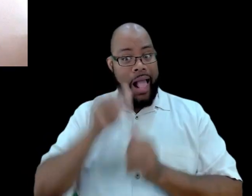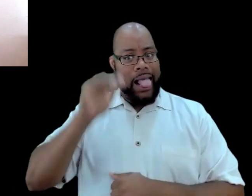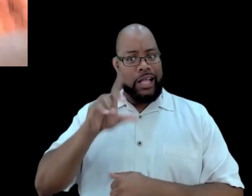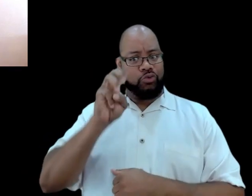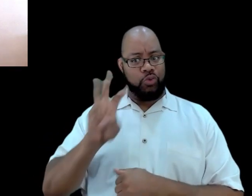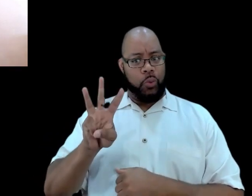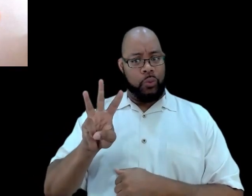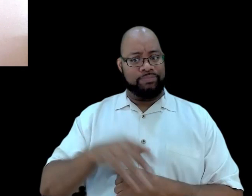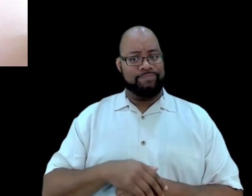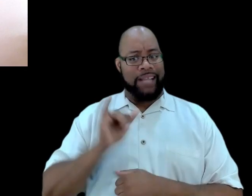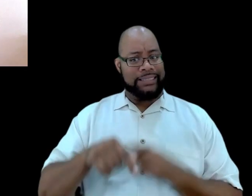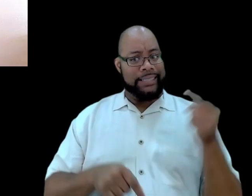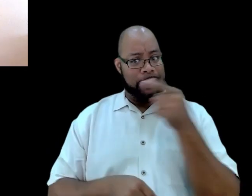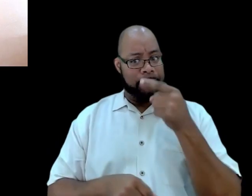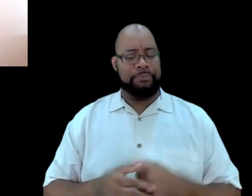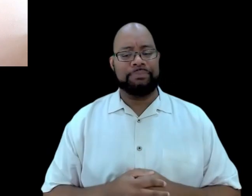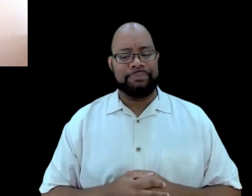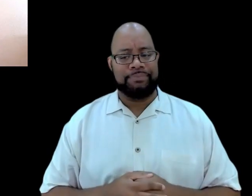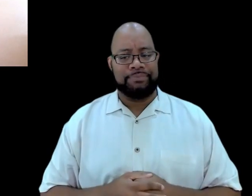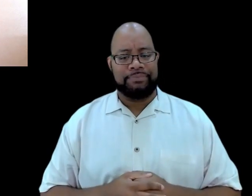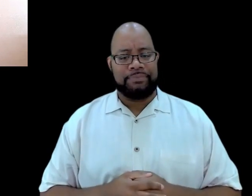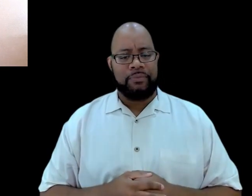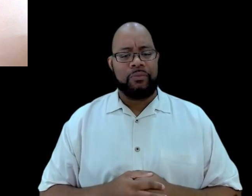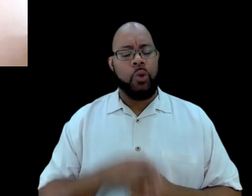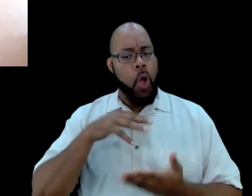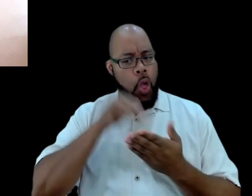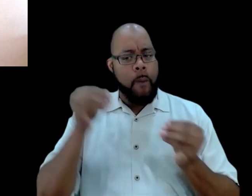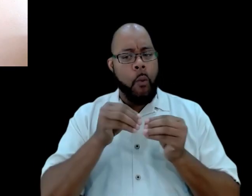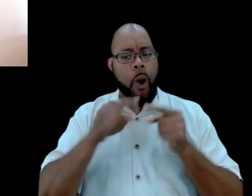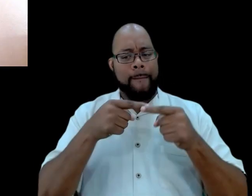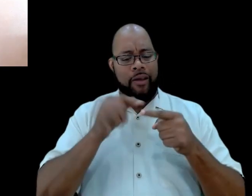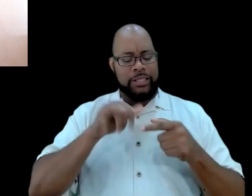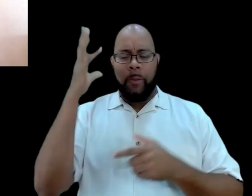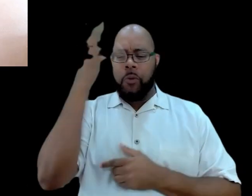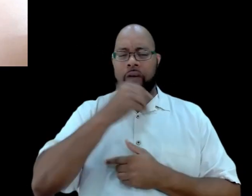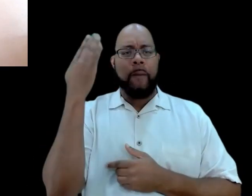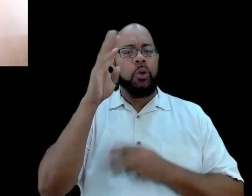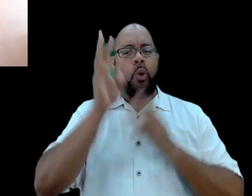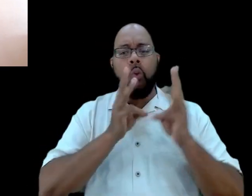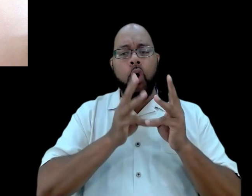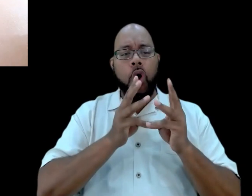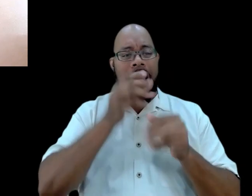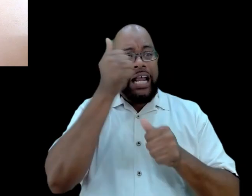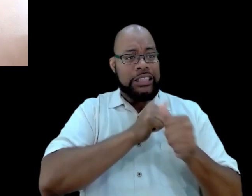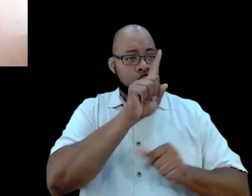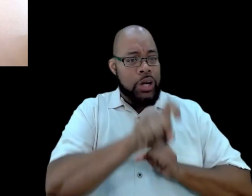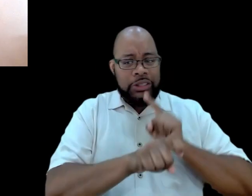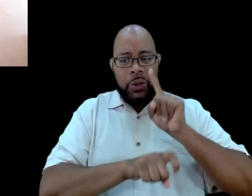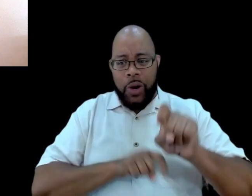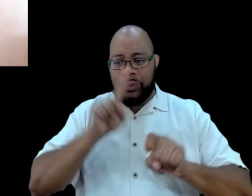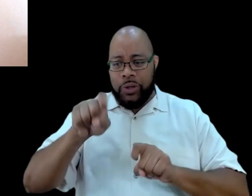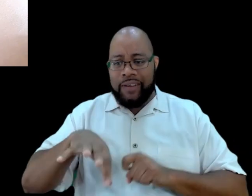big questions with Little Drew. That's me. We'll be learning a little bit more about our beautiful blue world,